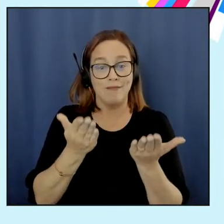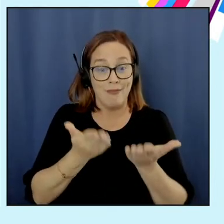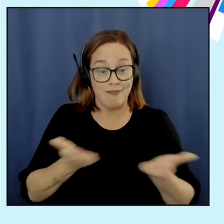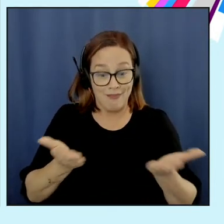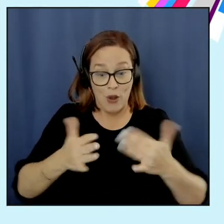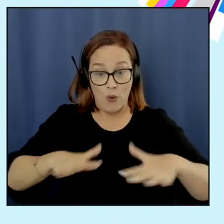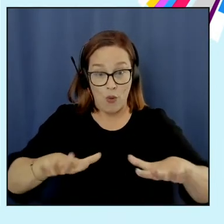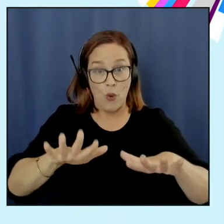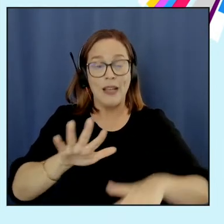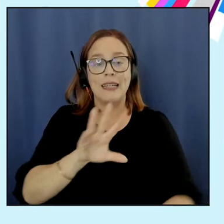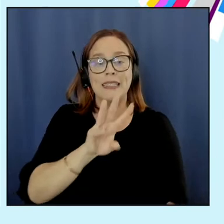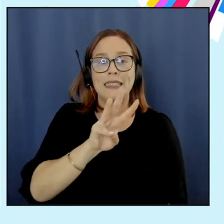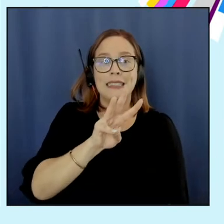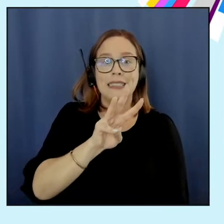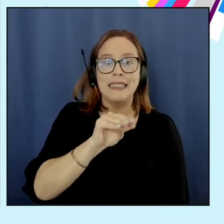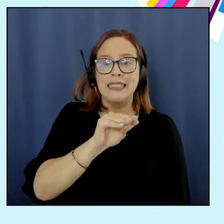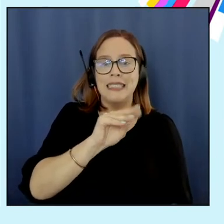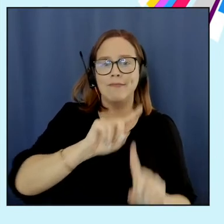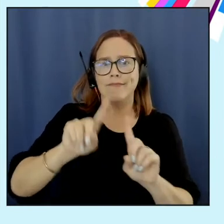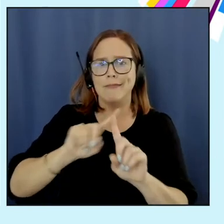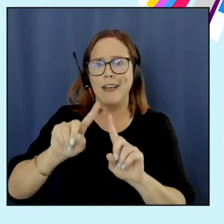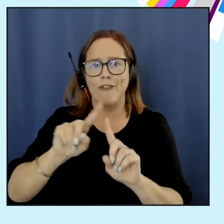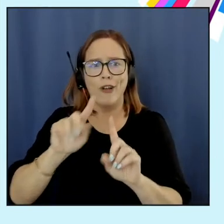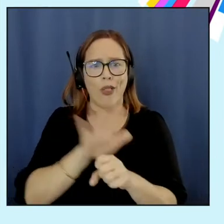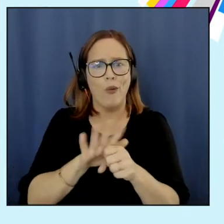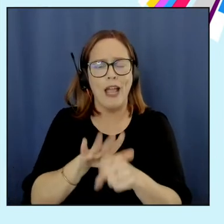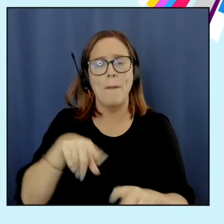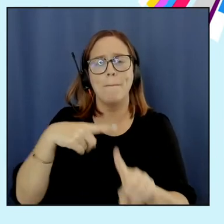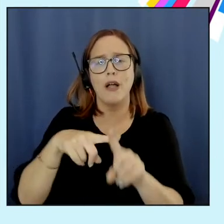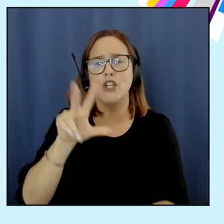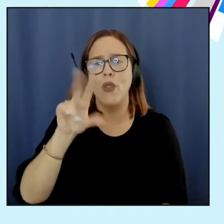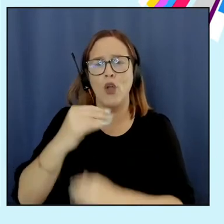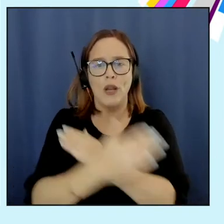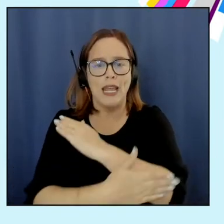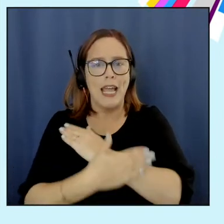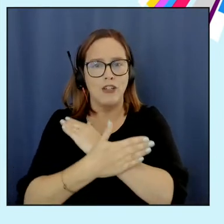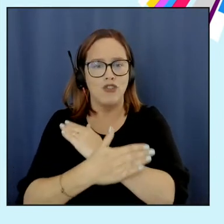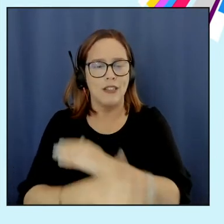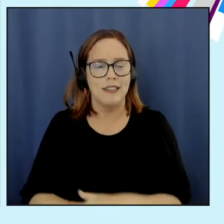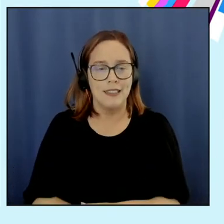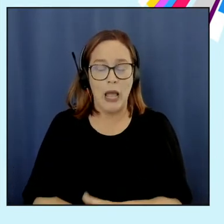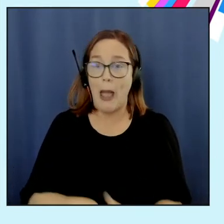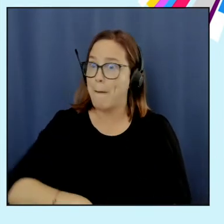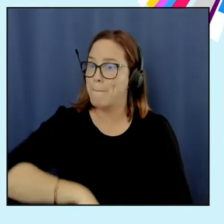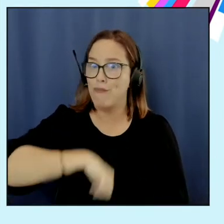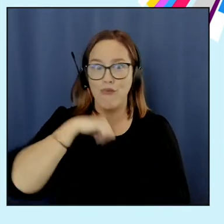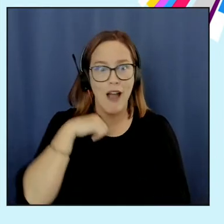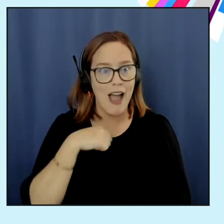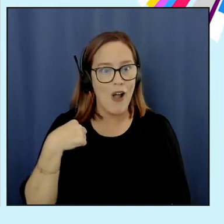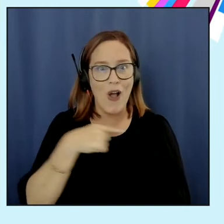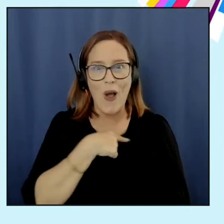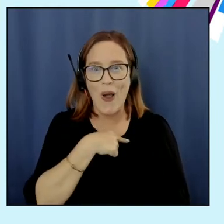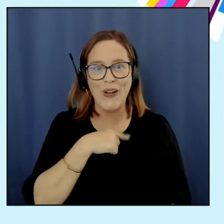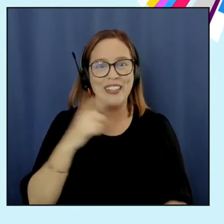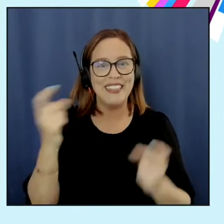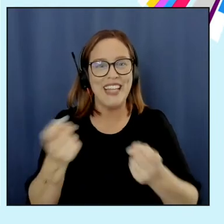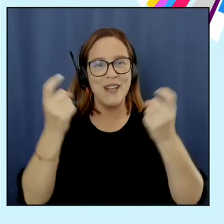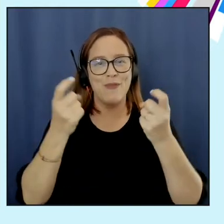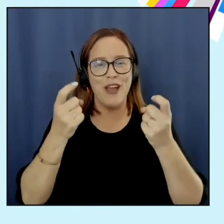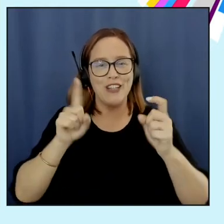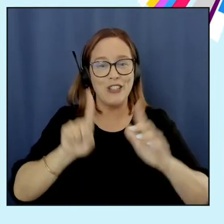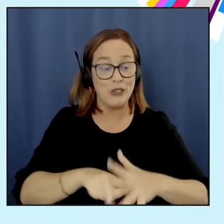countries around the world. I'm so proud to see our Pride celebrations have grown from a few hundred people marching in Seattle